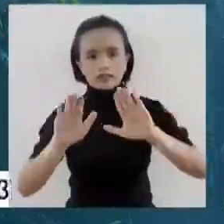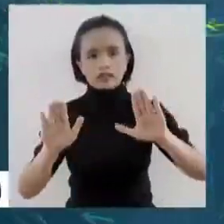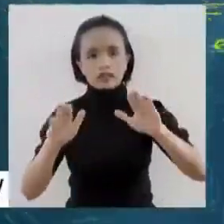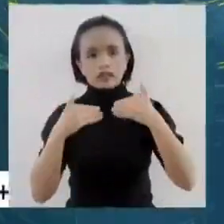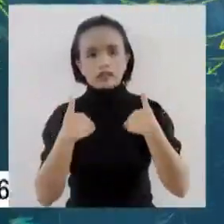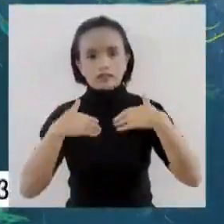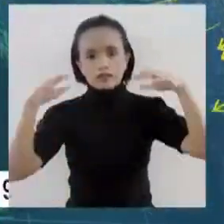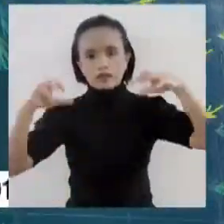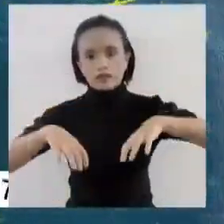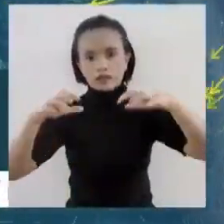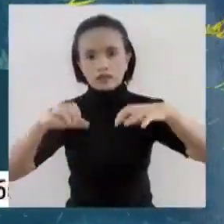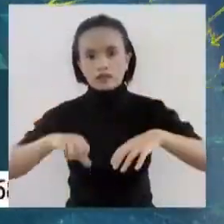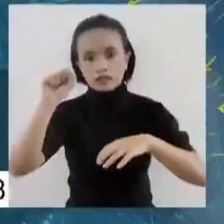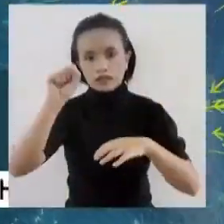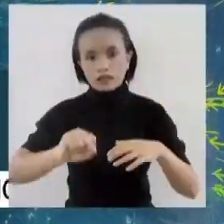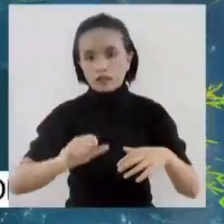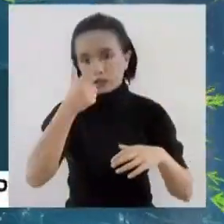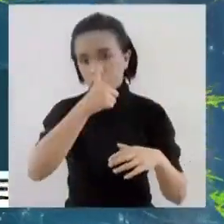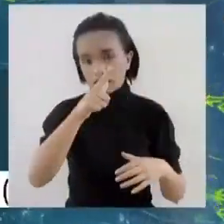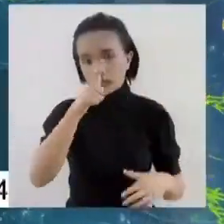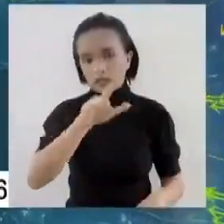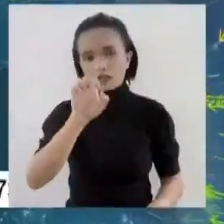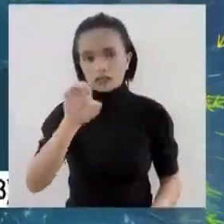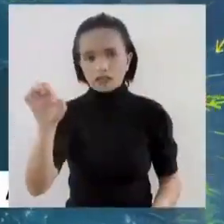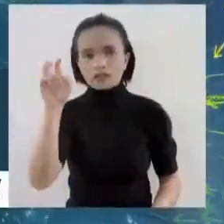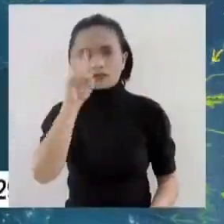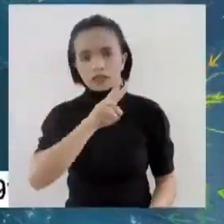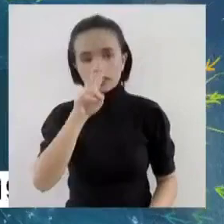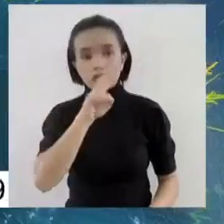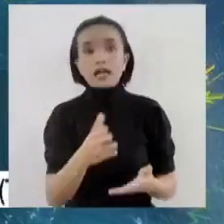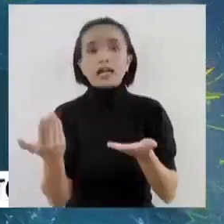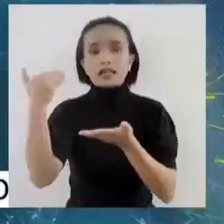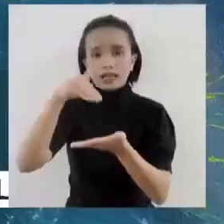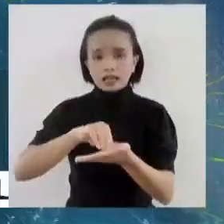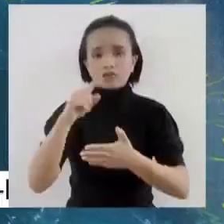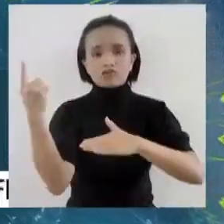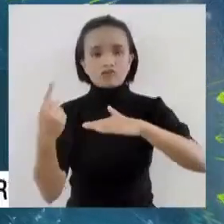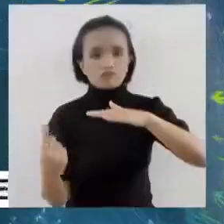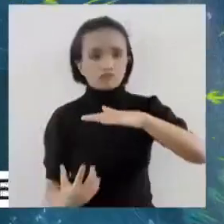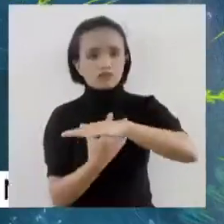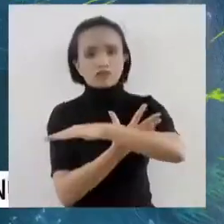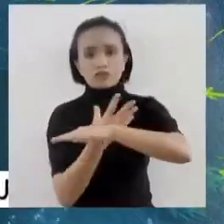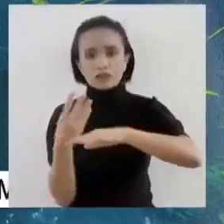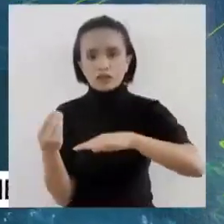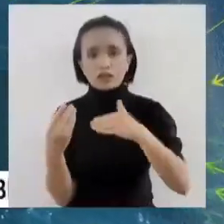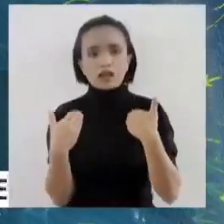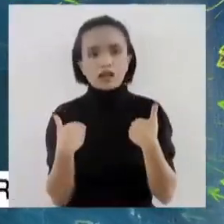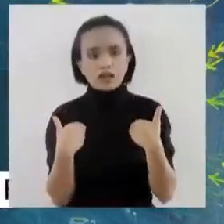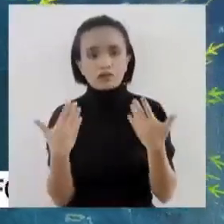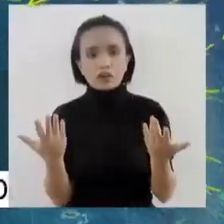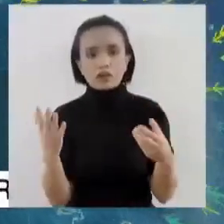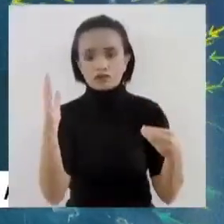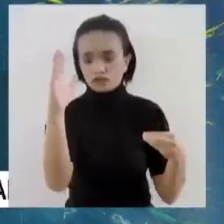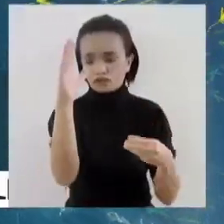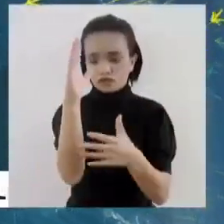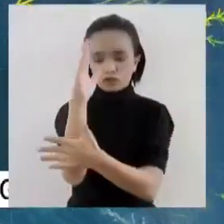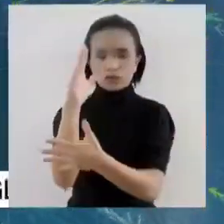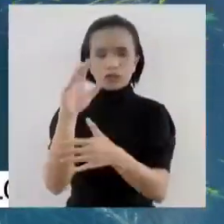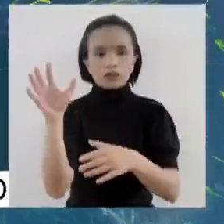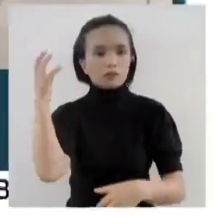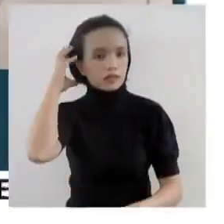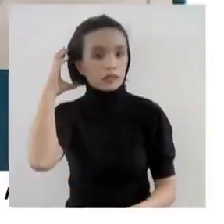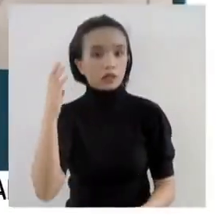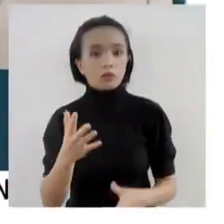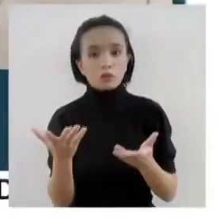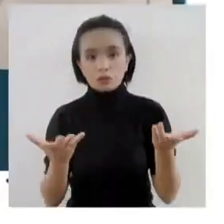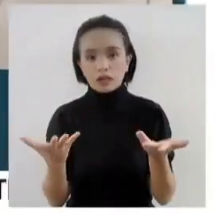rains over southern Luzon and eastern Visayas, and another LPA may also develop and head towards Mindanao by weekend. That's